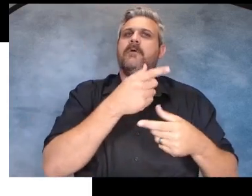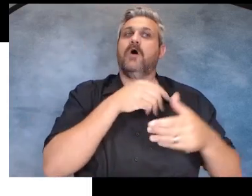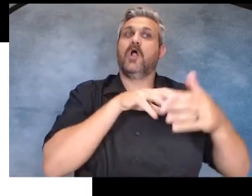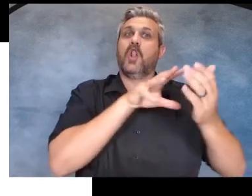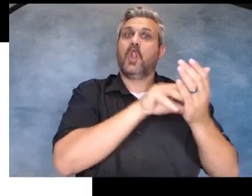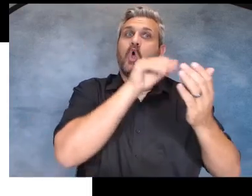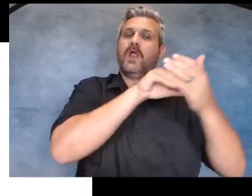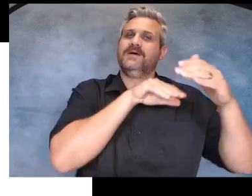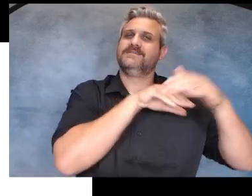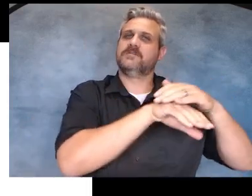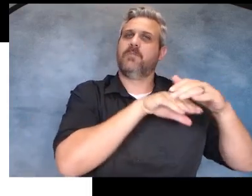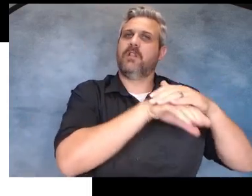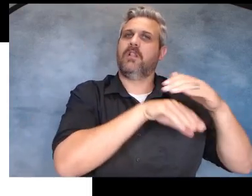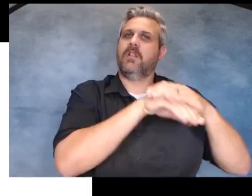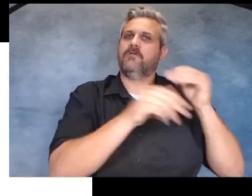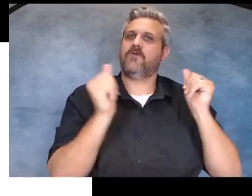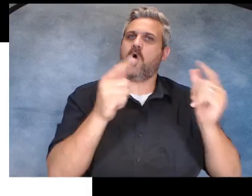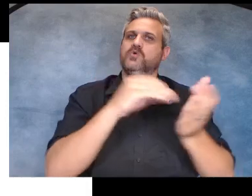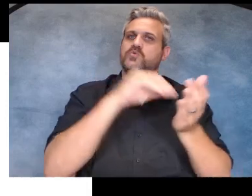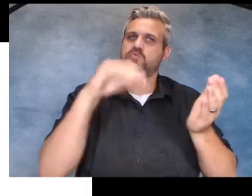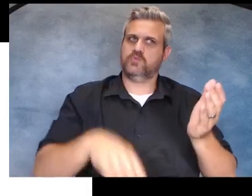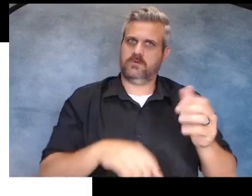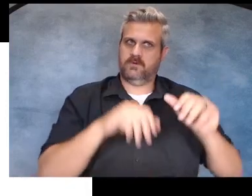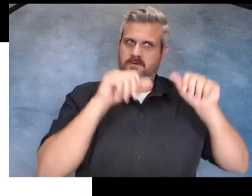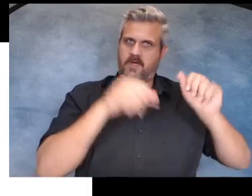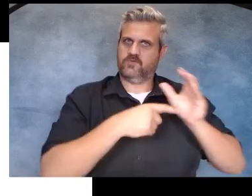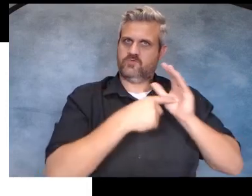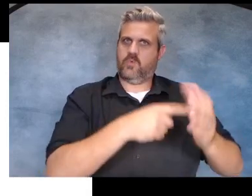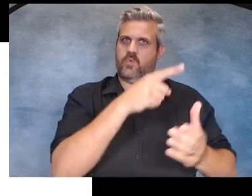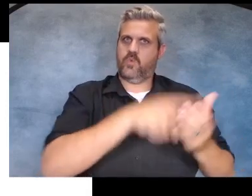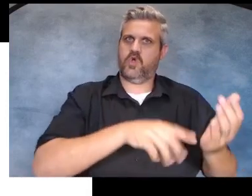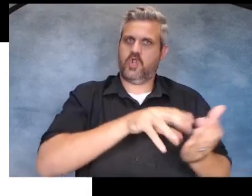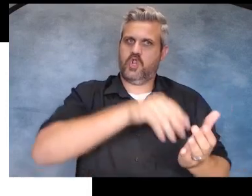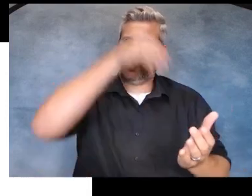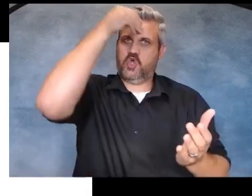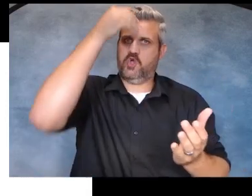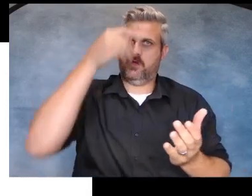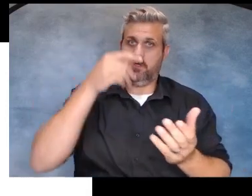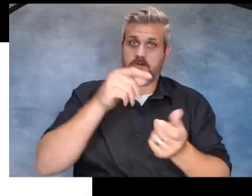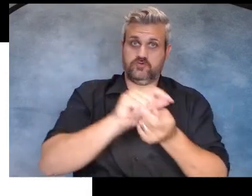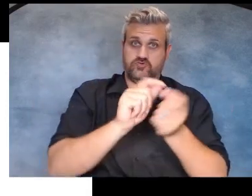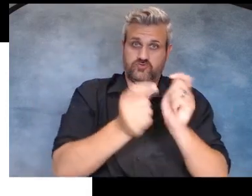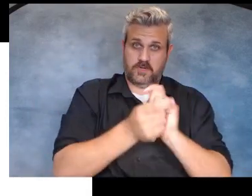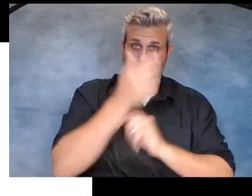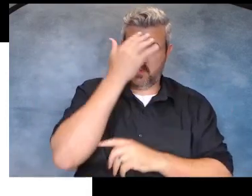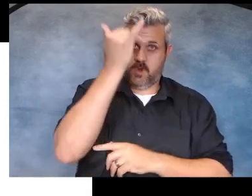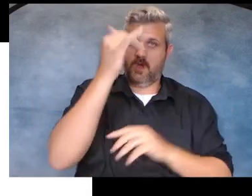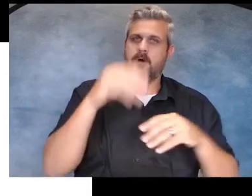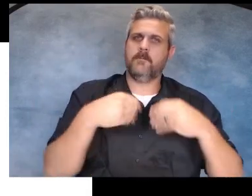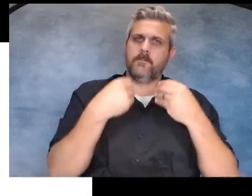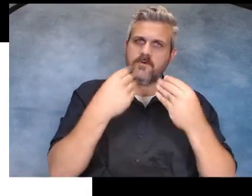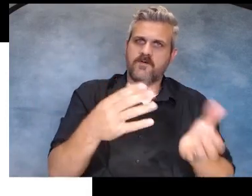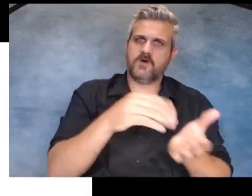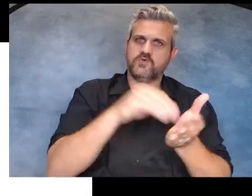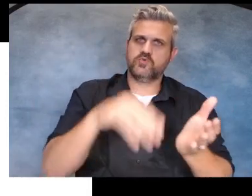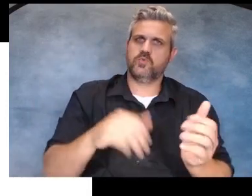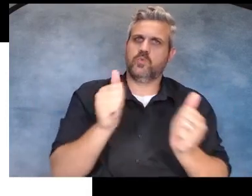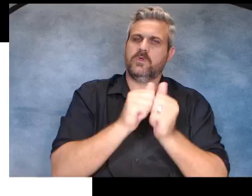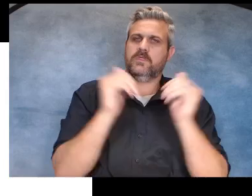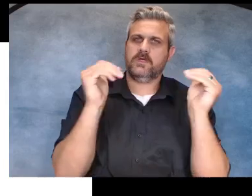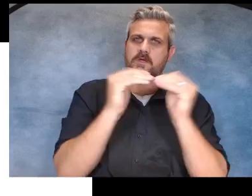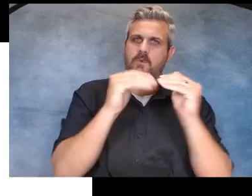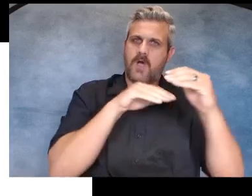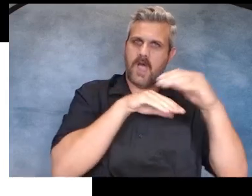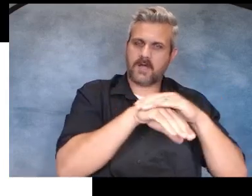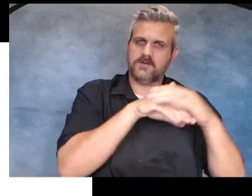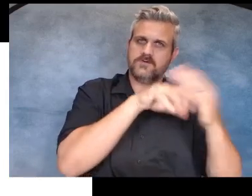accessible to all students and allows the students to demonstrate what they learn. The changes are made in order to provide a student with equal